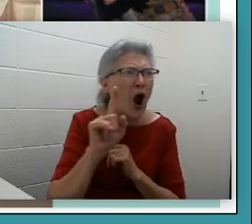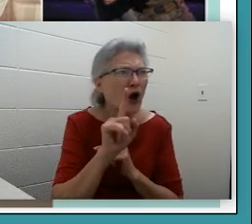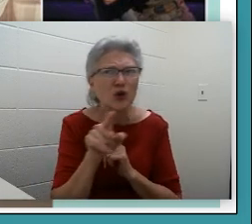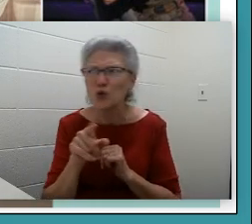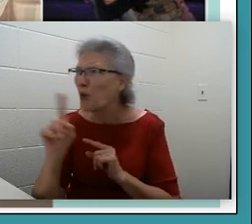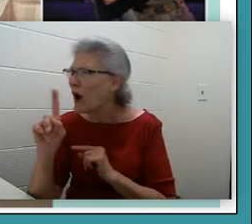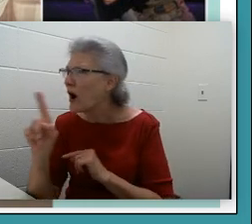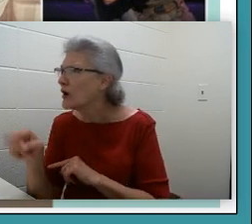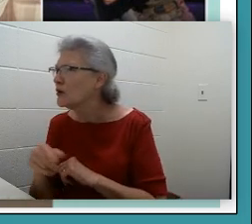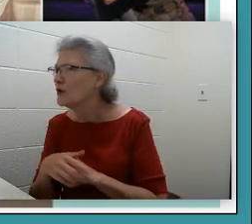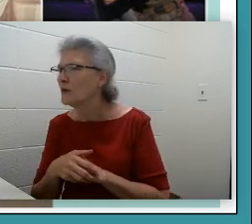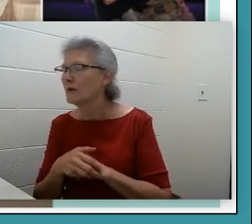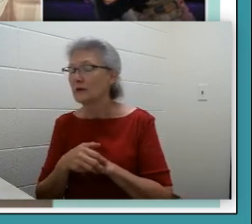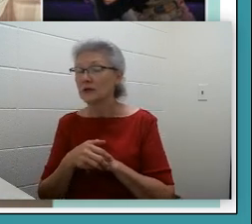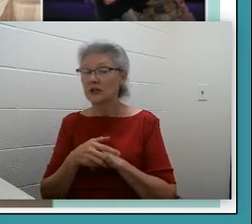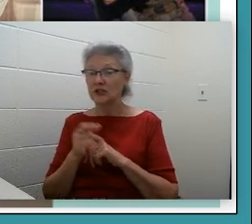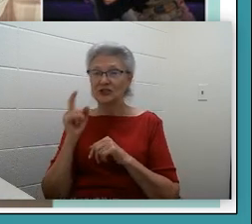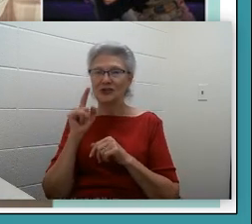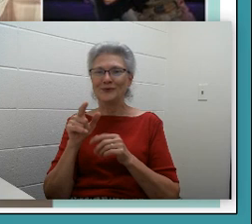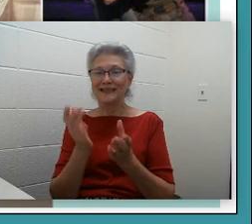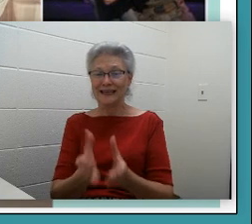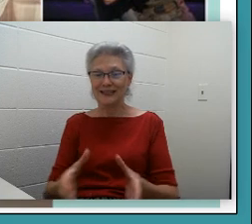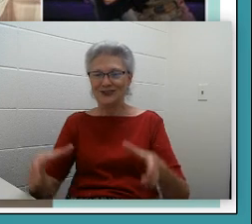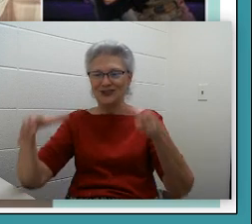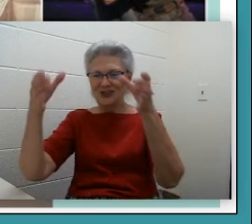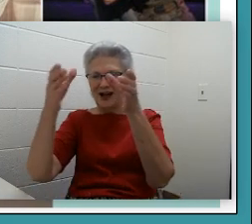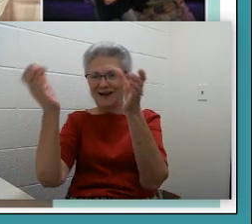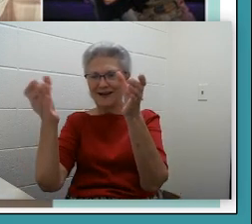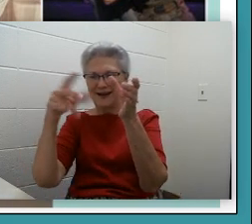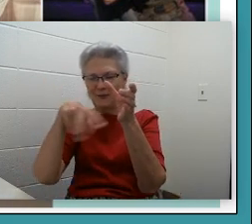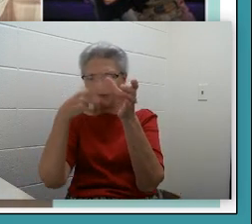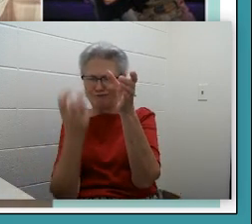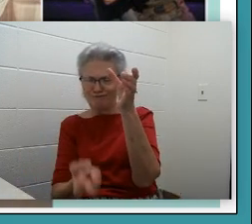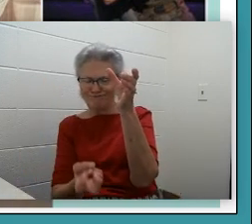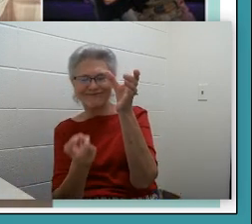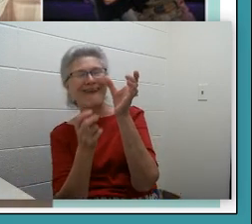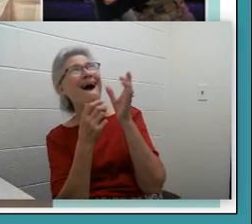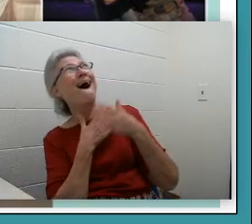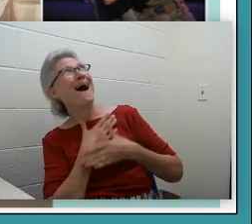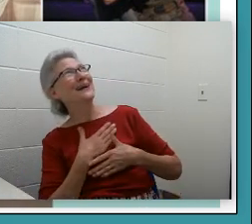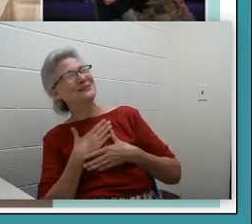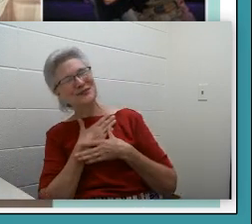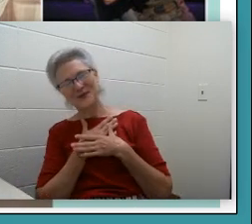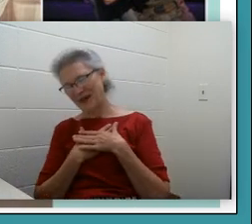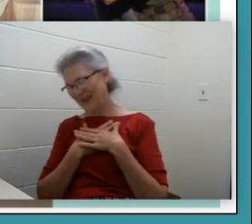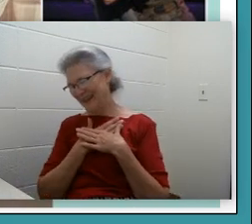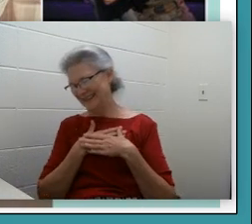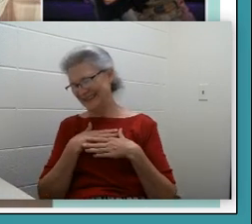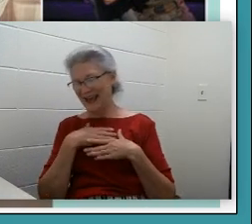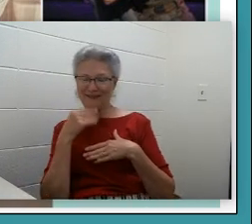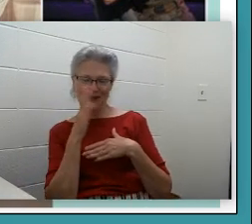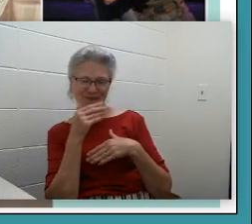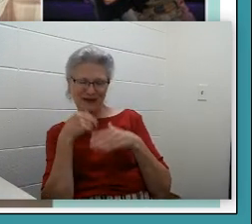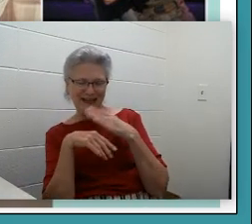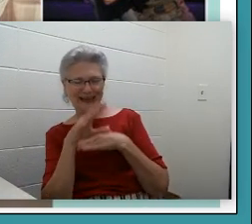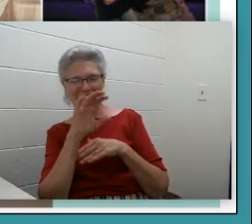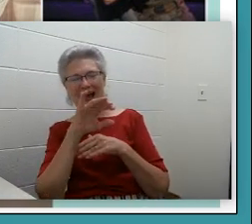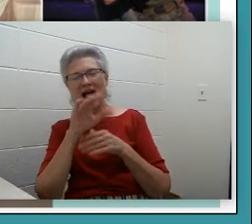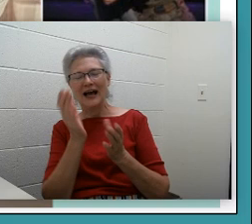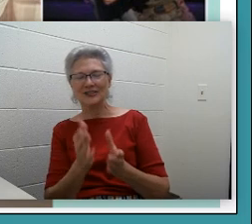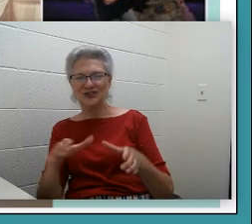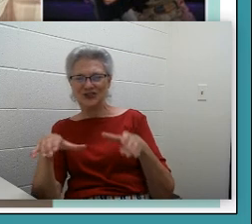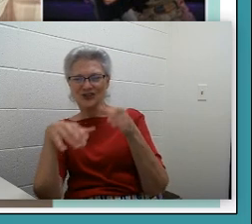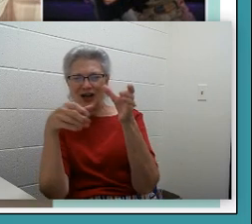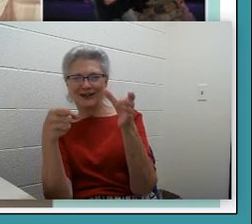you? She was in a jug for the moment, and liking it extremely. She had never been in a jug before.